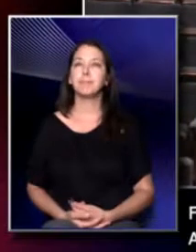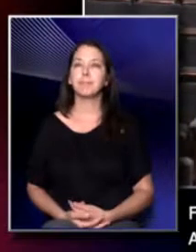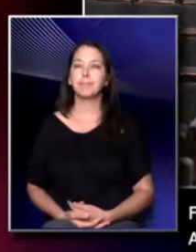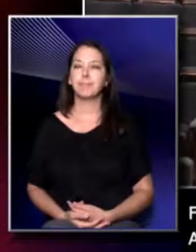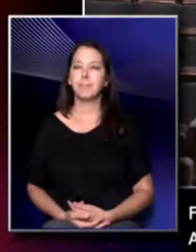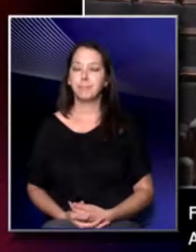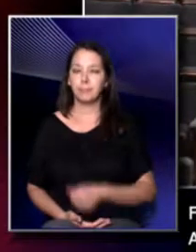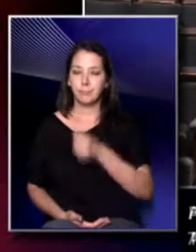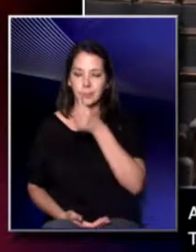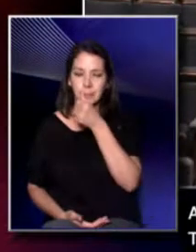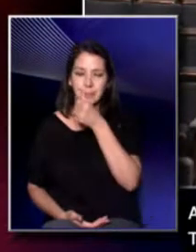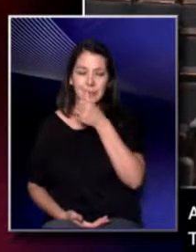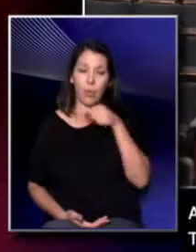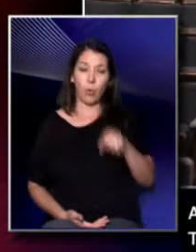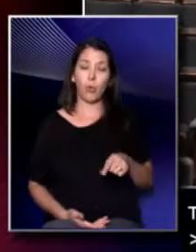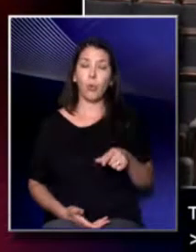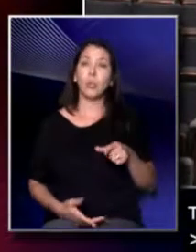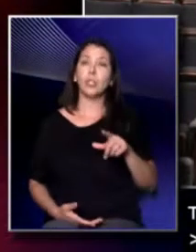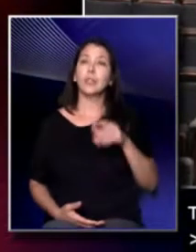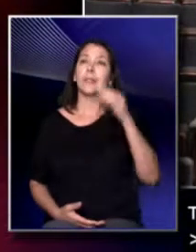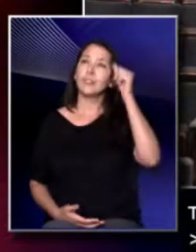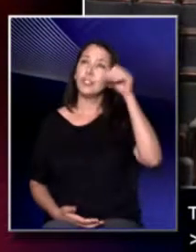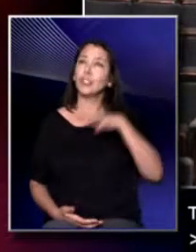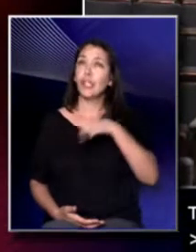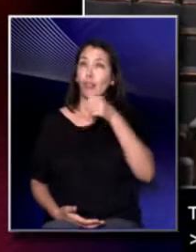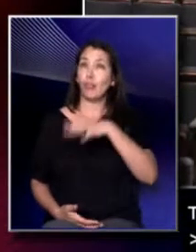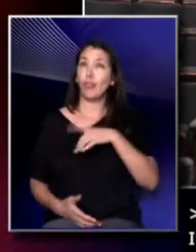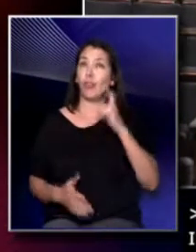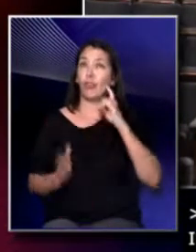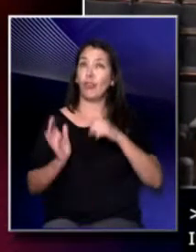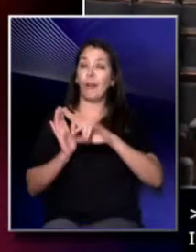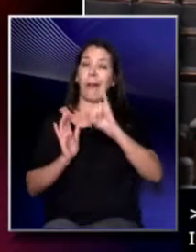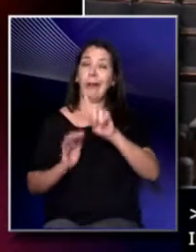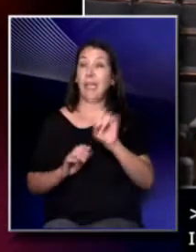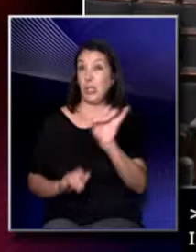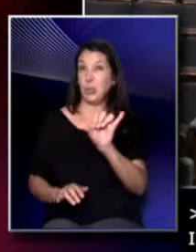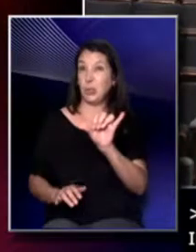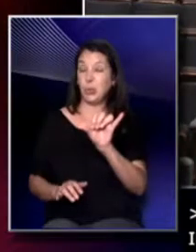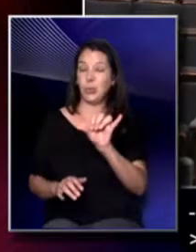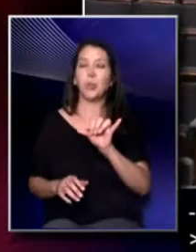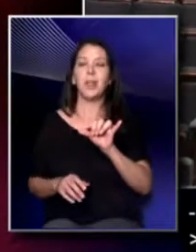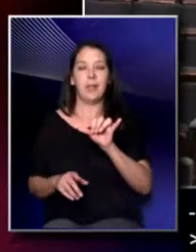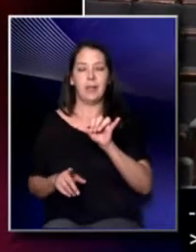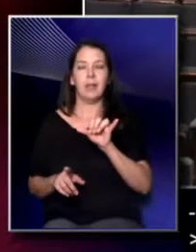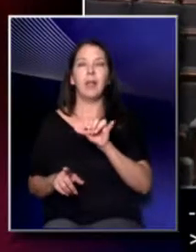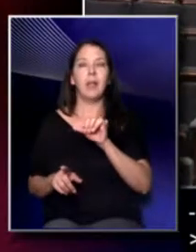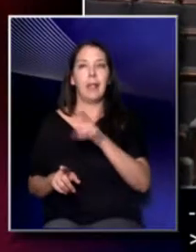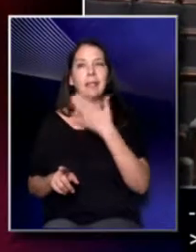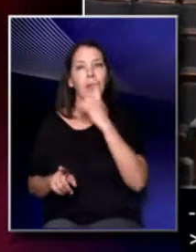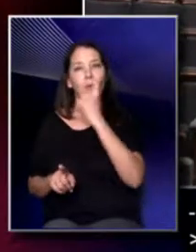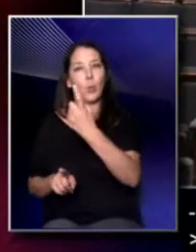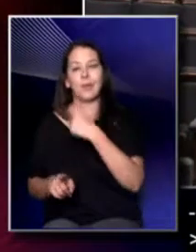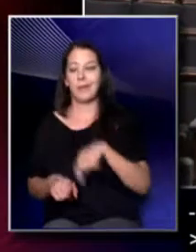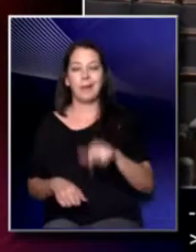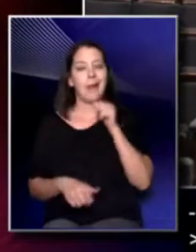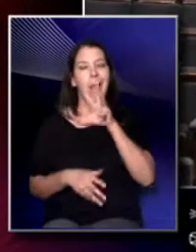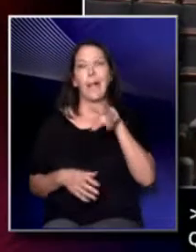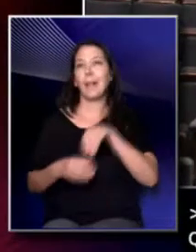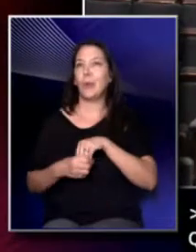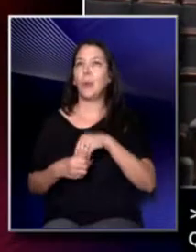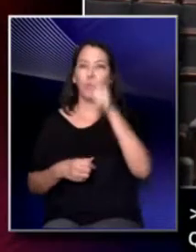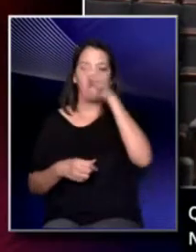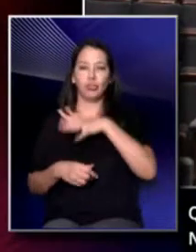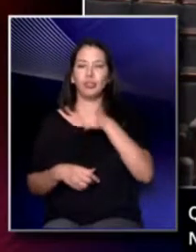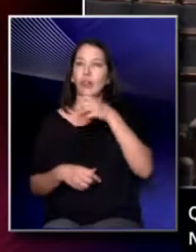And that includes gender identity as well, that executive order? Thank you for that follow-up question. No, it does not include gender identity.